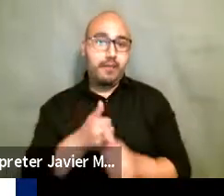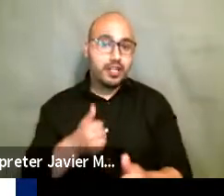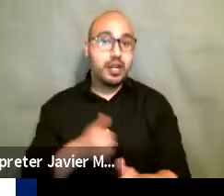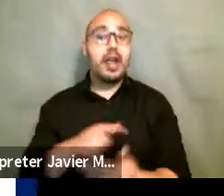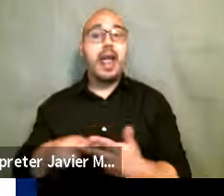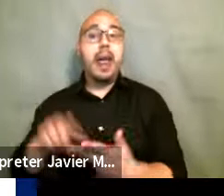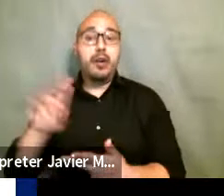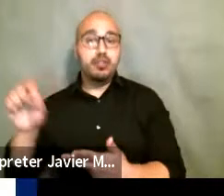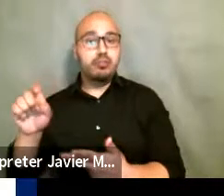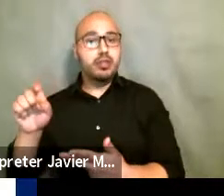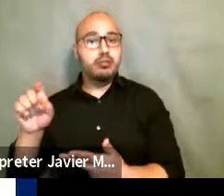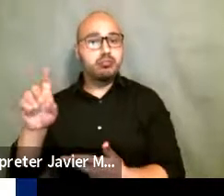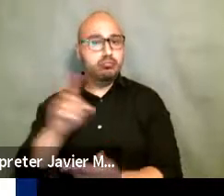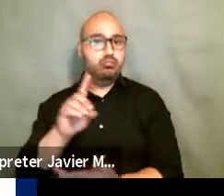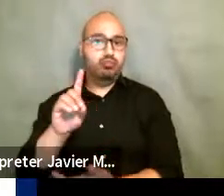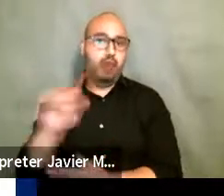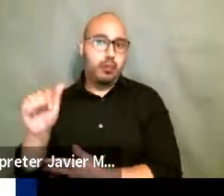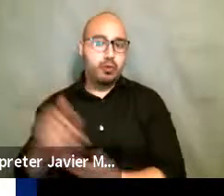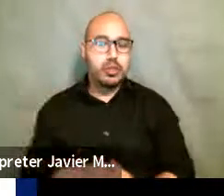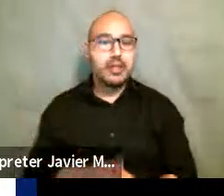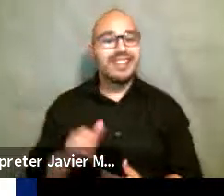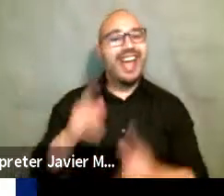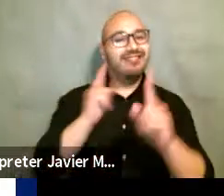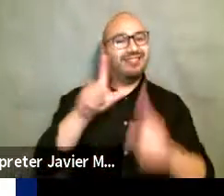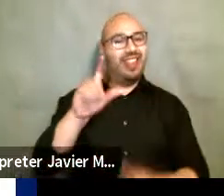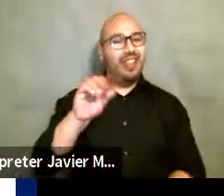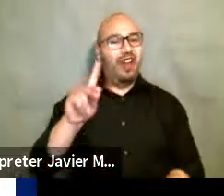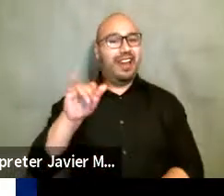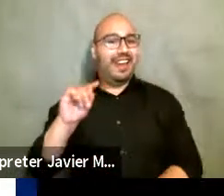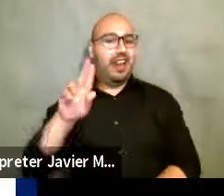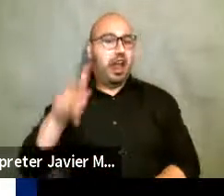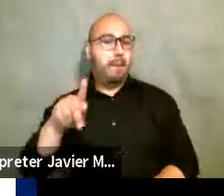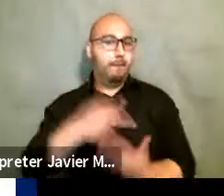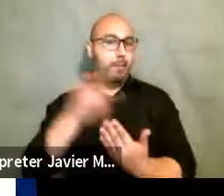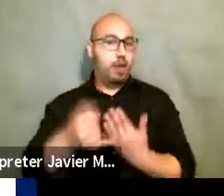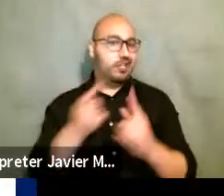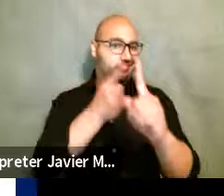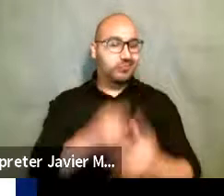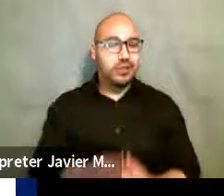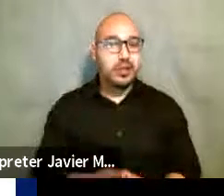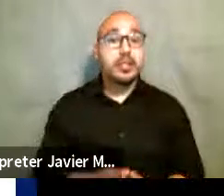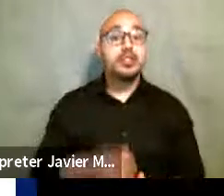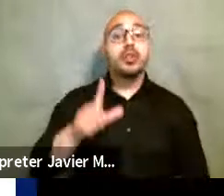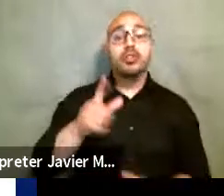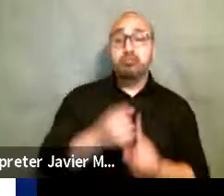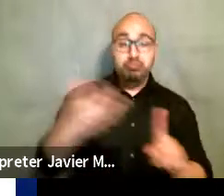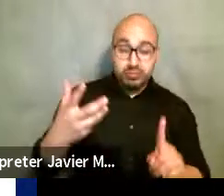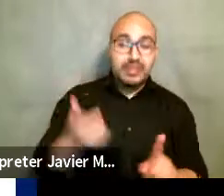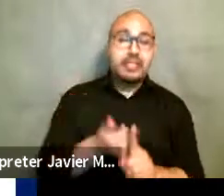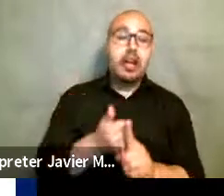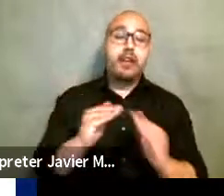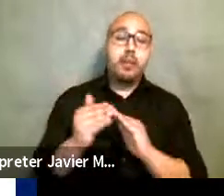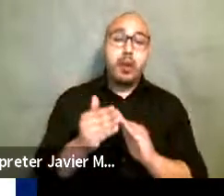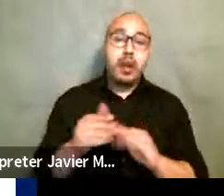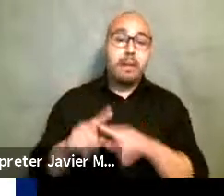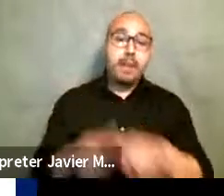actually the focus of what the Lock It Up project is. So a little bit more on the Lock It Up project. It is a community-based substance